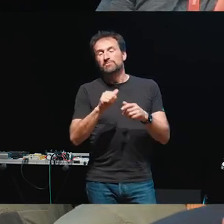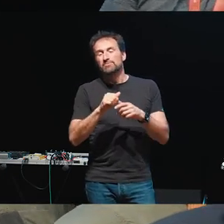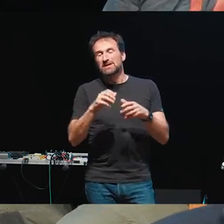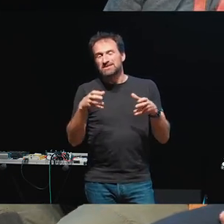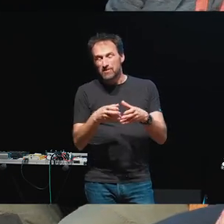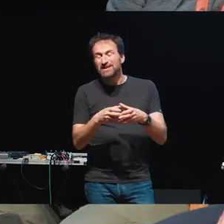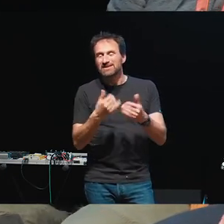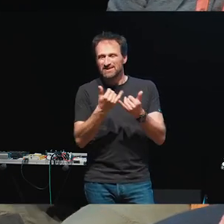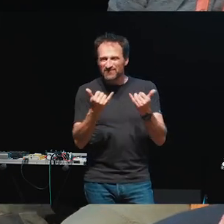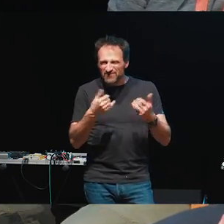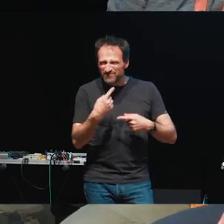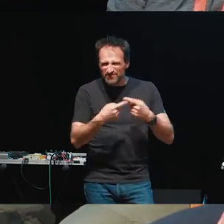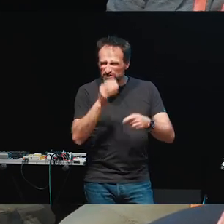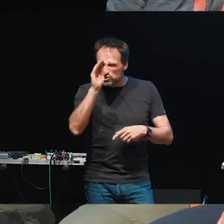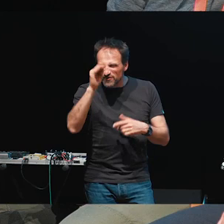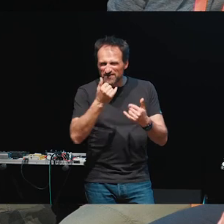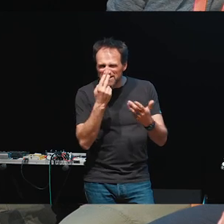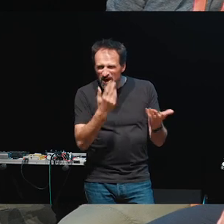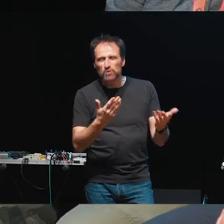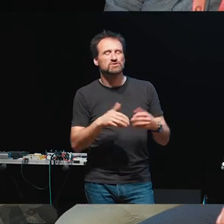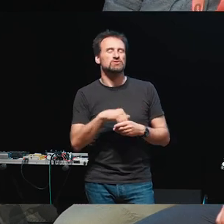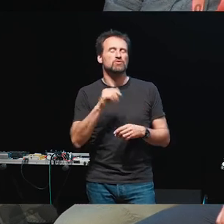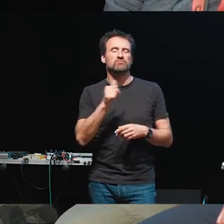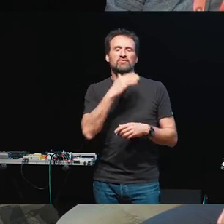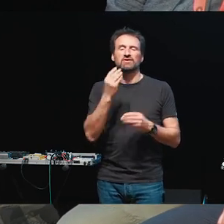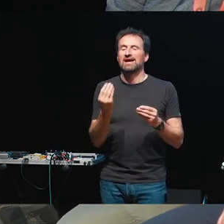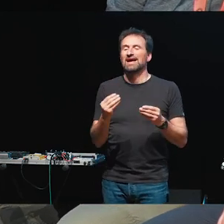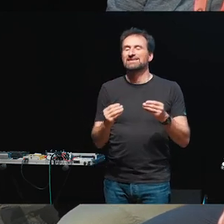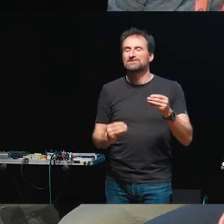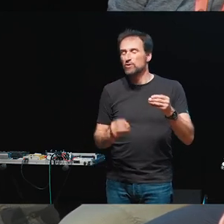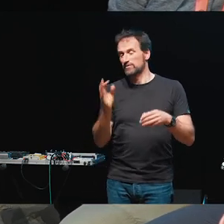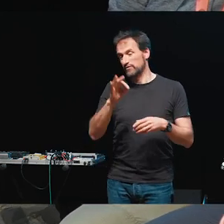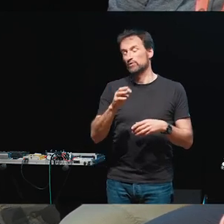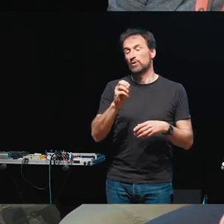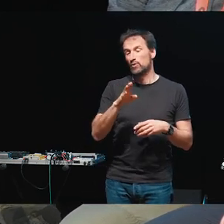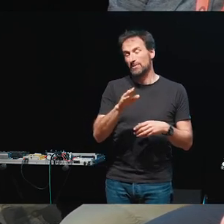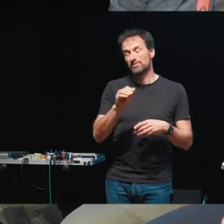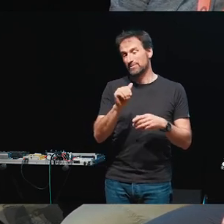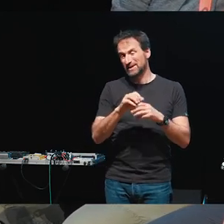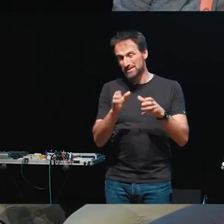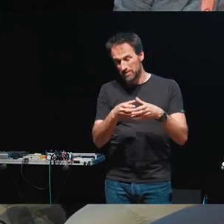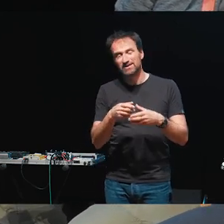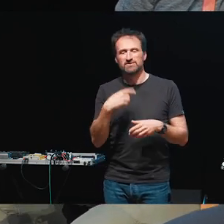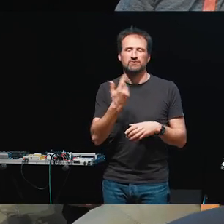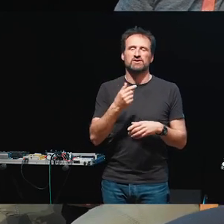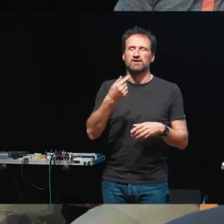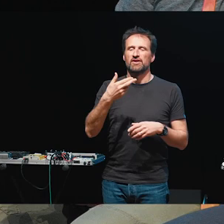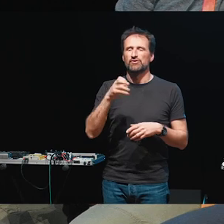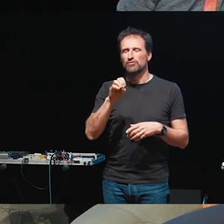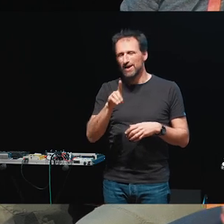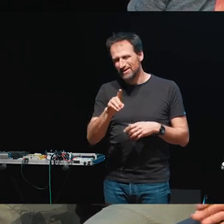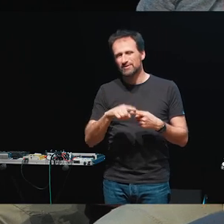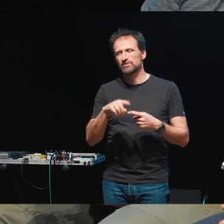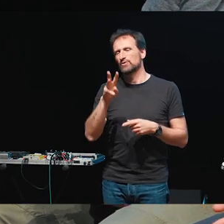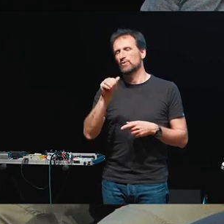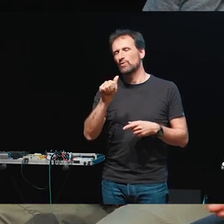that are in flight. I mean, there's a lot of additions to WebAssembly, so I can also officially announce that we ship threads in WASM. So this is based